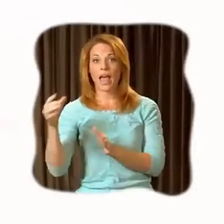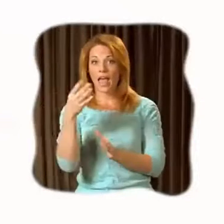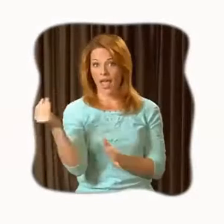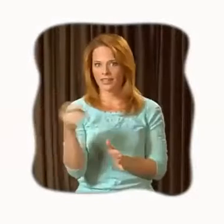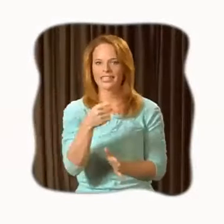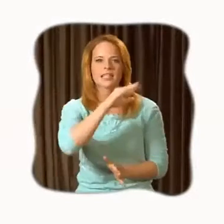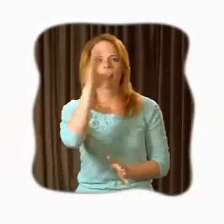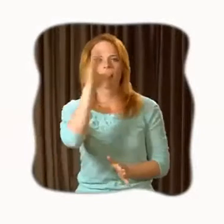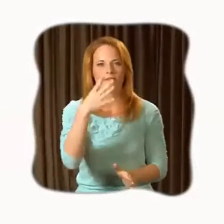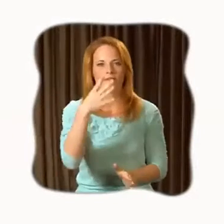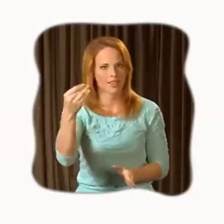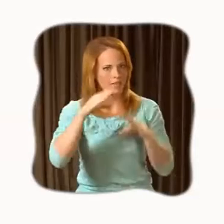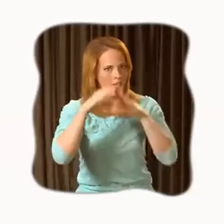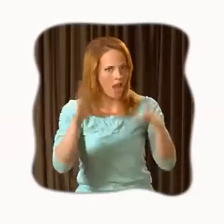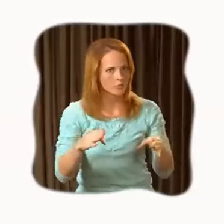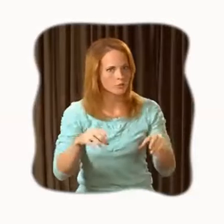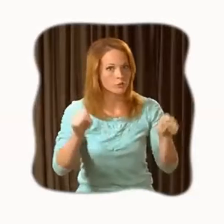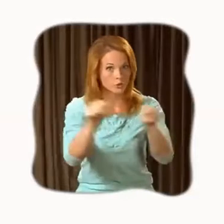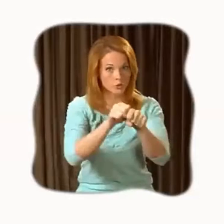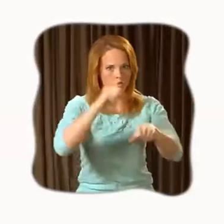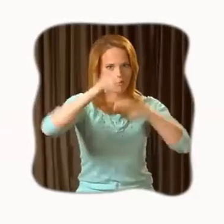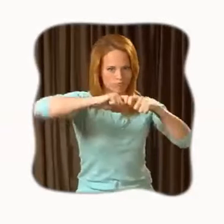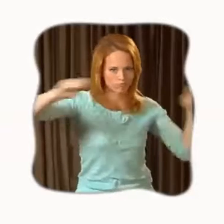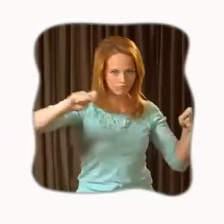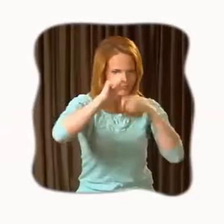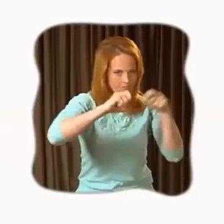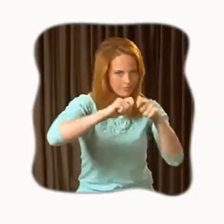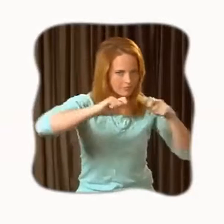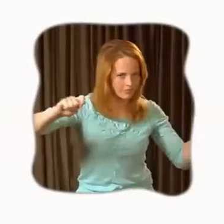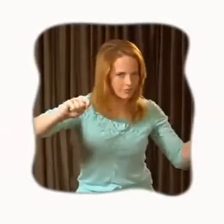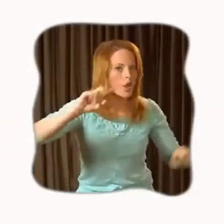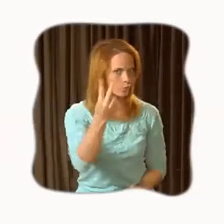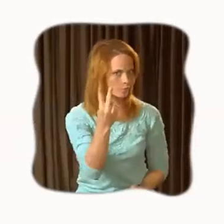And he never left the house without double knotting his shoes.